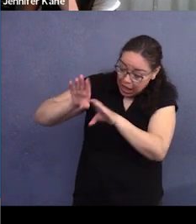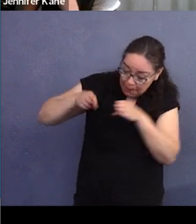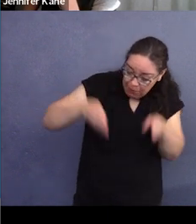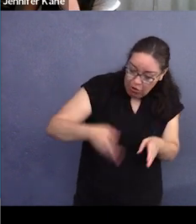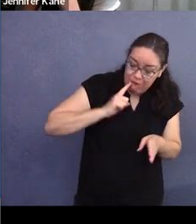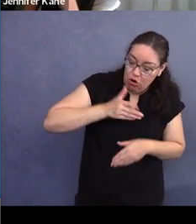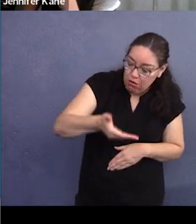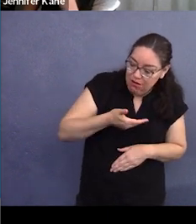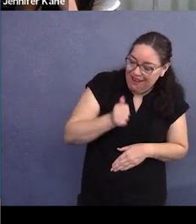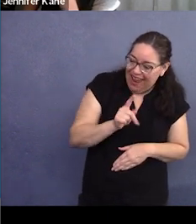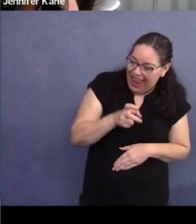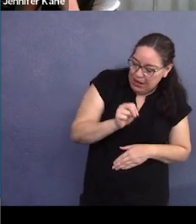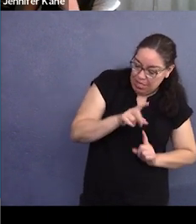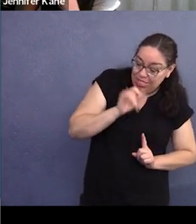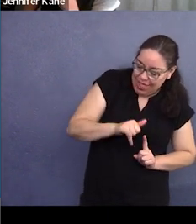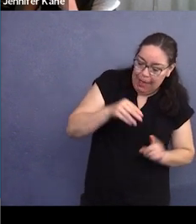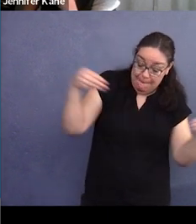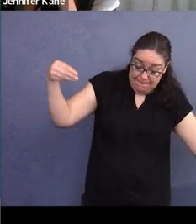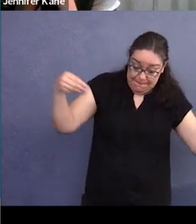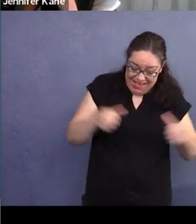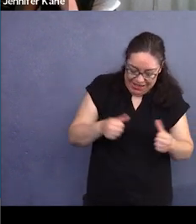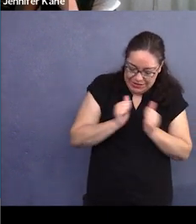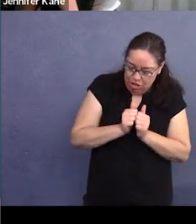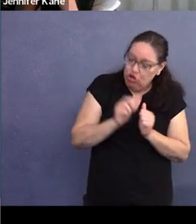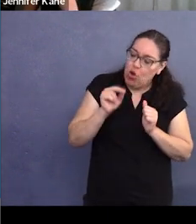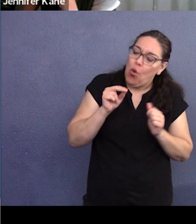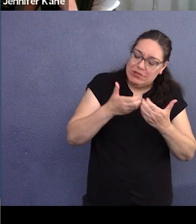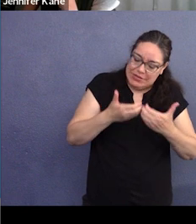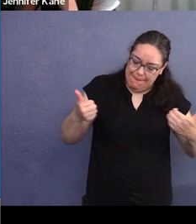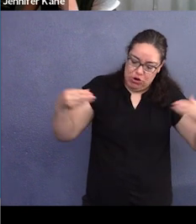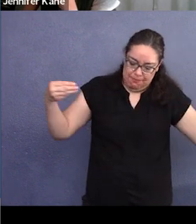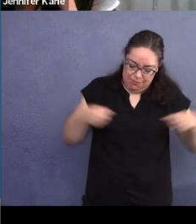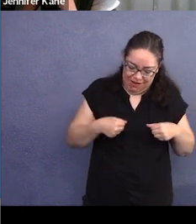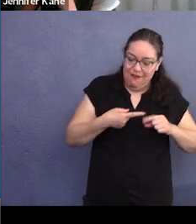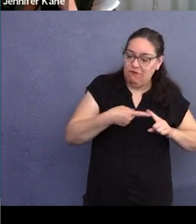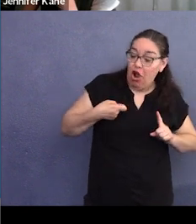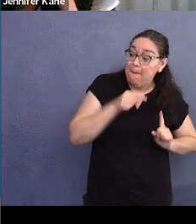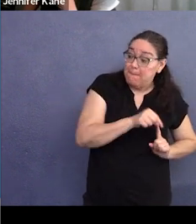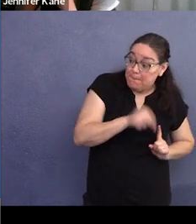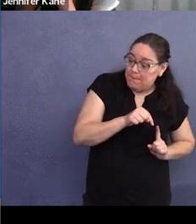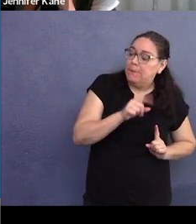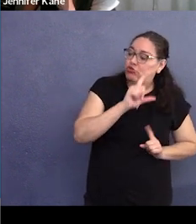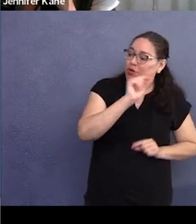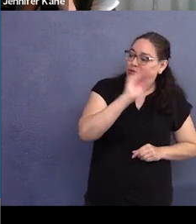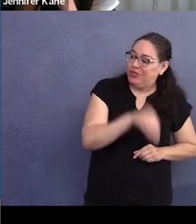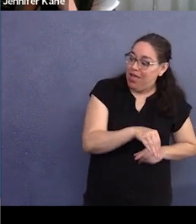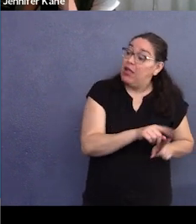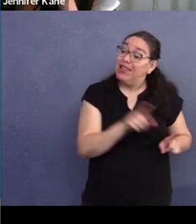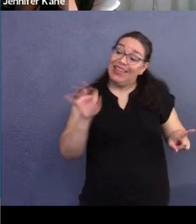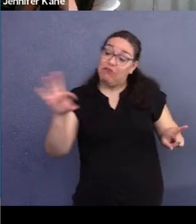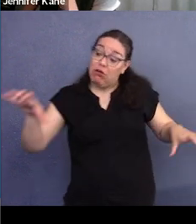paid separately out of the 20%, but you could also pay yourself out of the 80% if that work was artistic in nature.